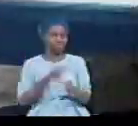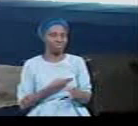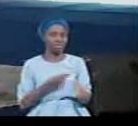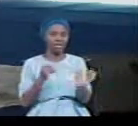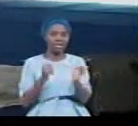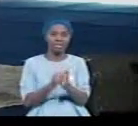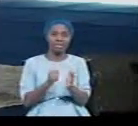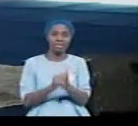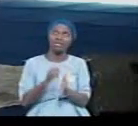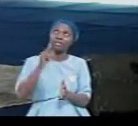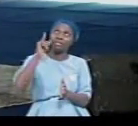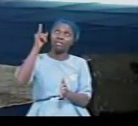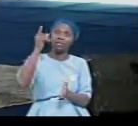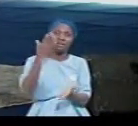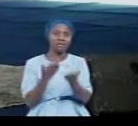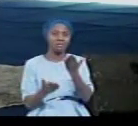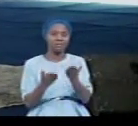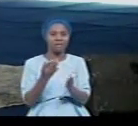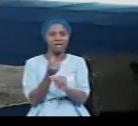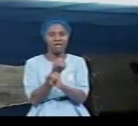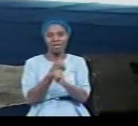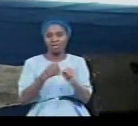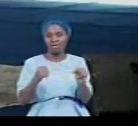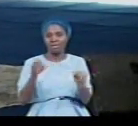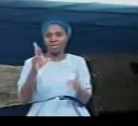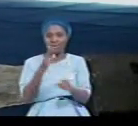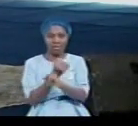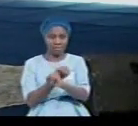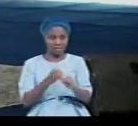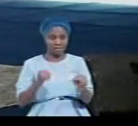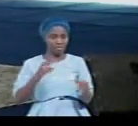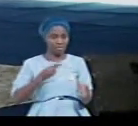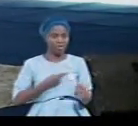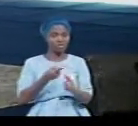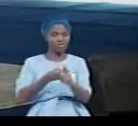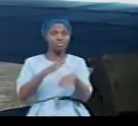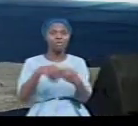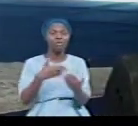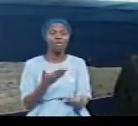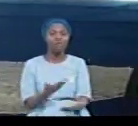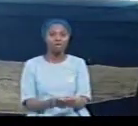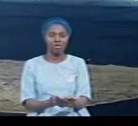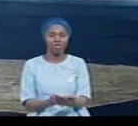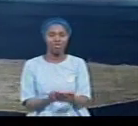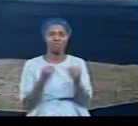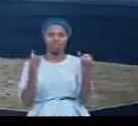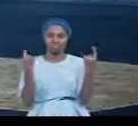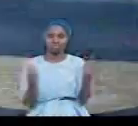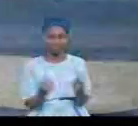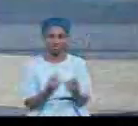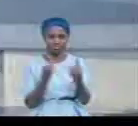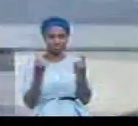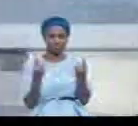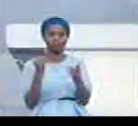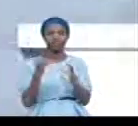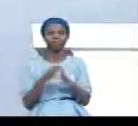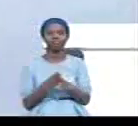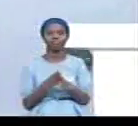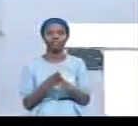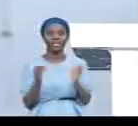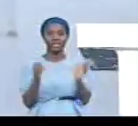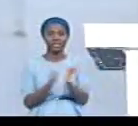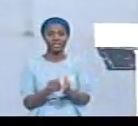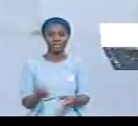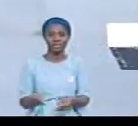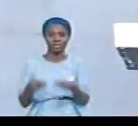might redeem us from all iniquity. That gives the lie to the people